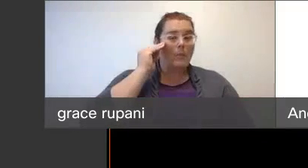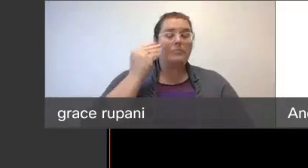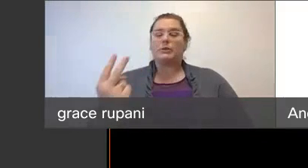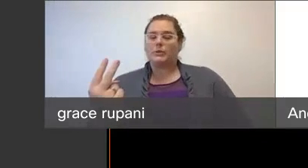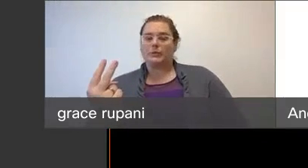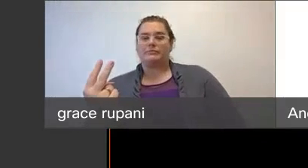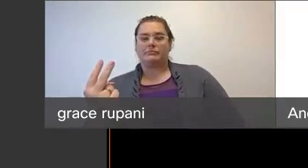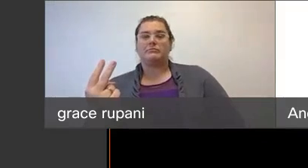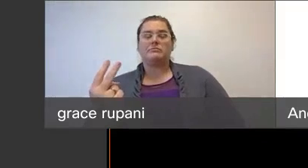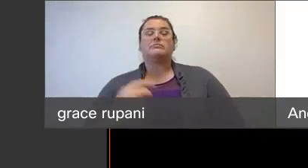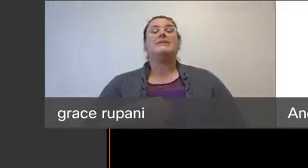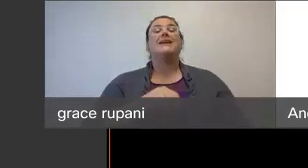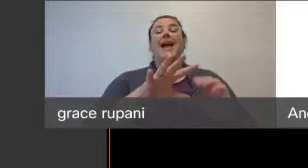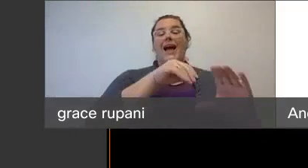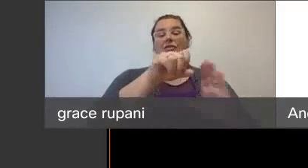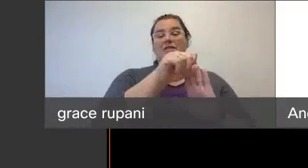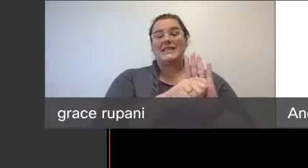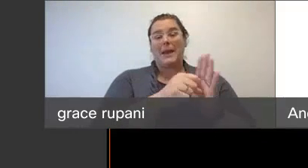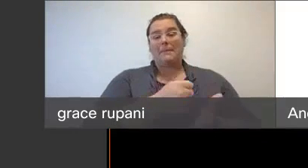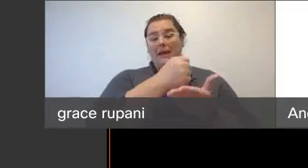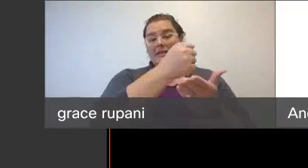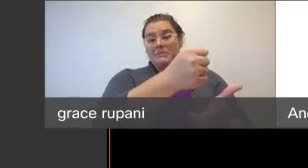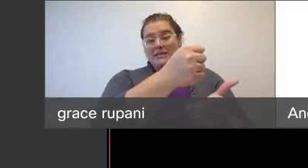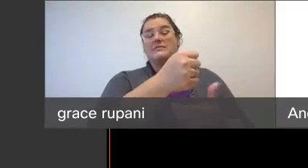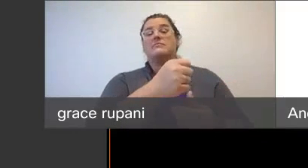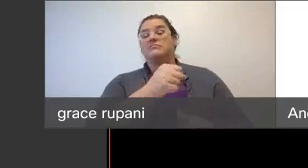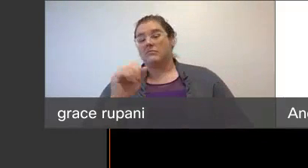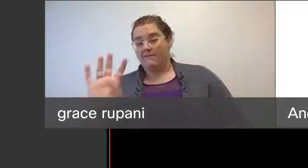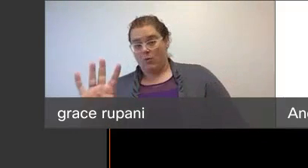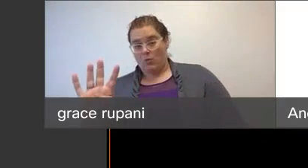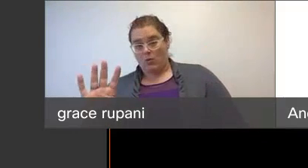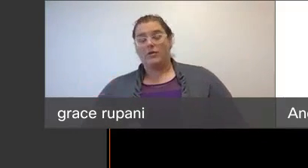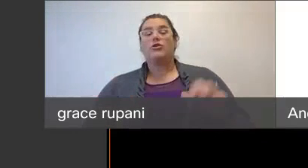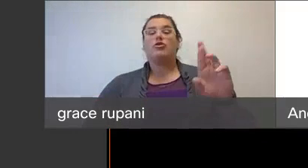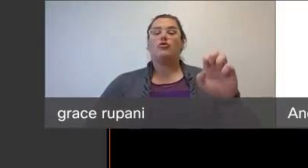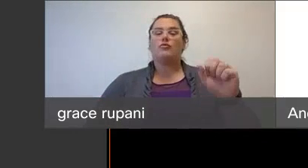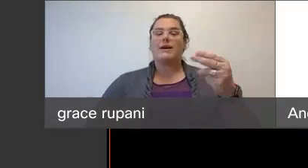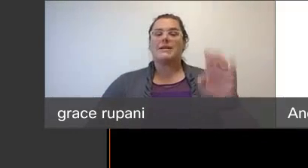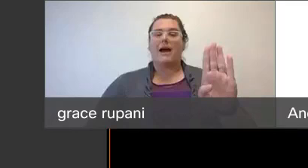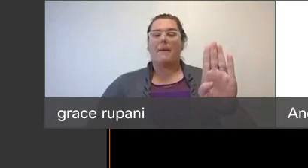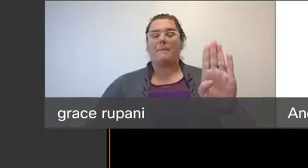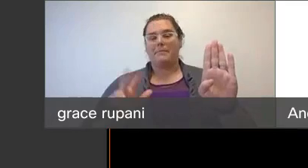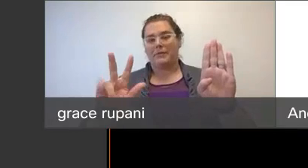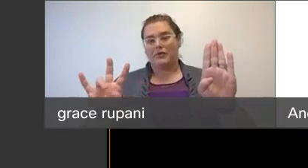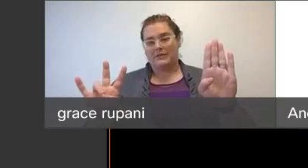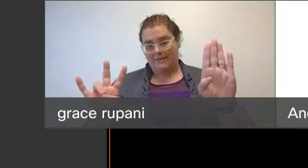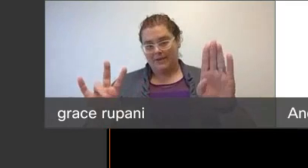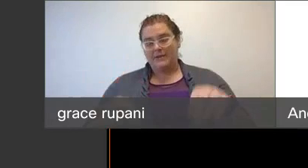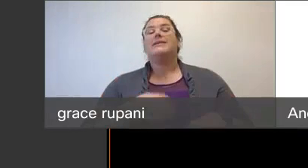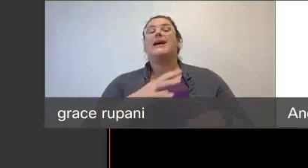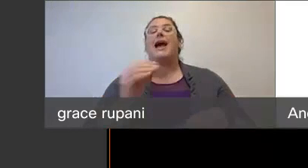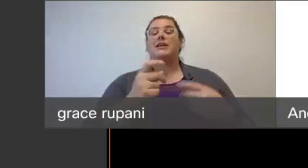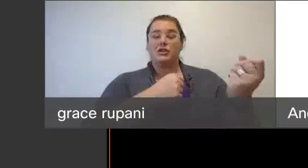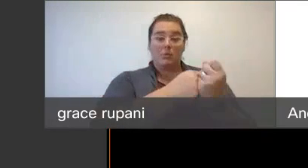people. In out-of-state placements, 4. Residential habilitation, 37. And supported